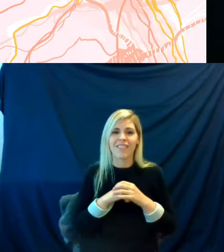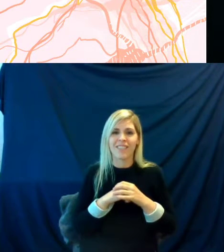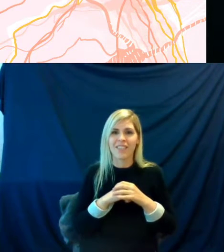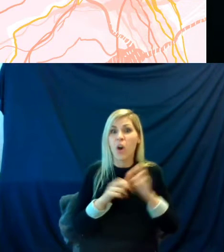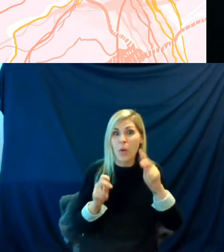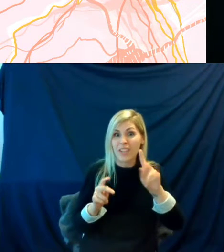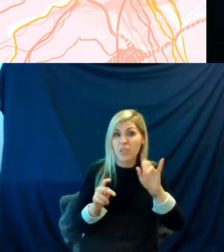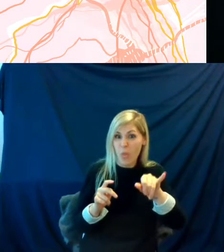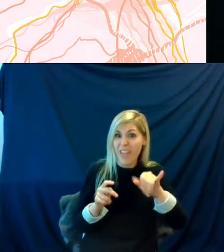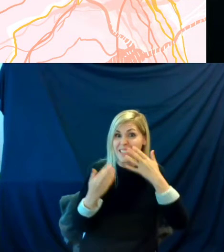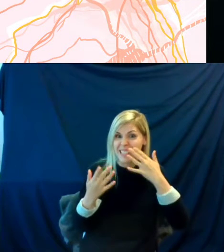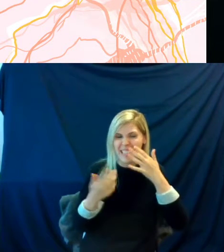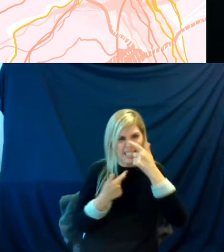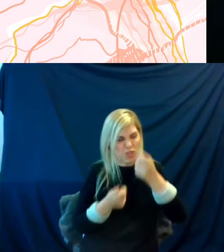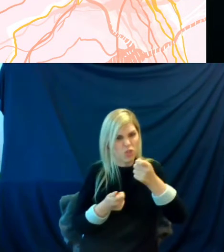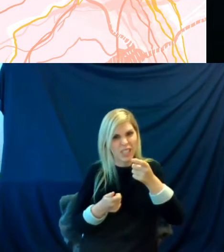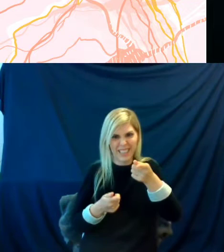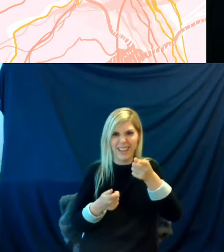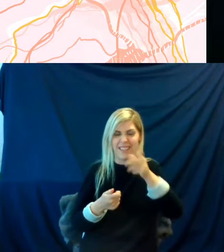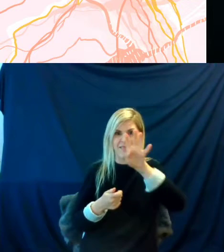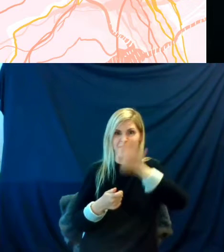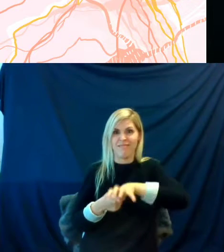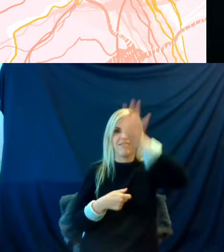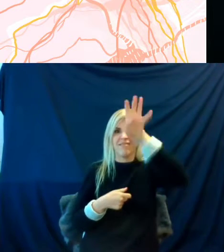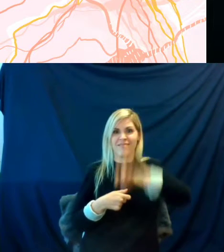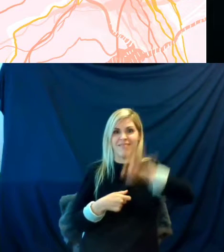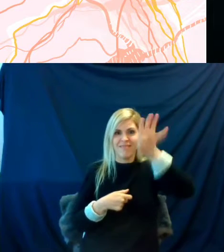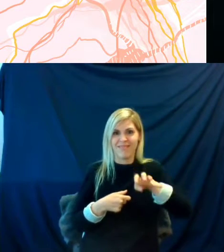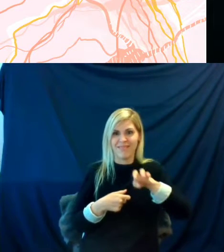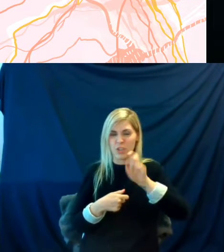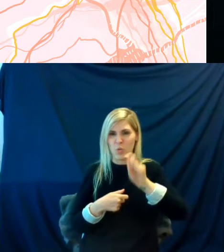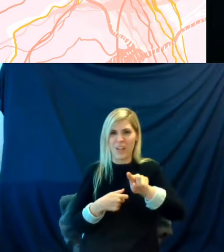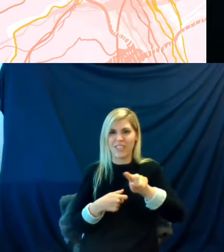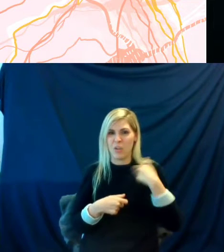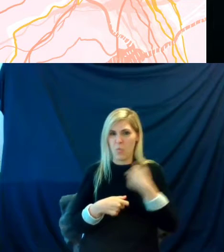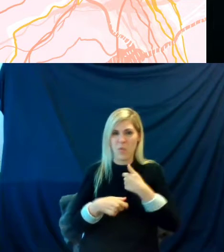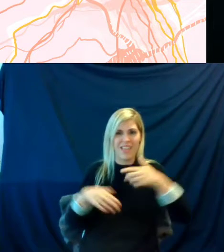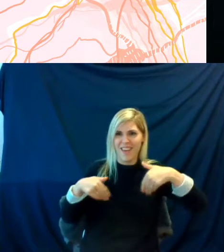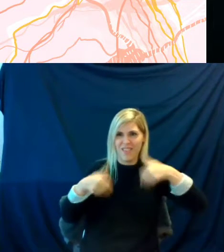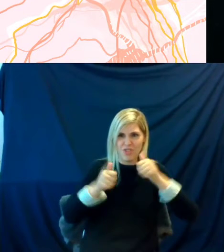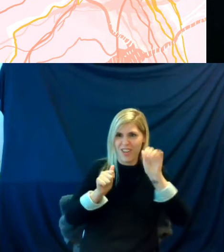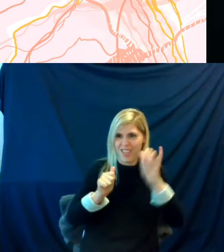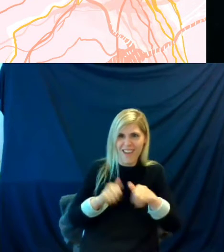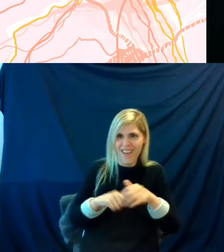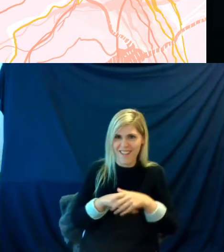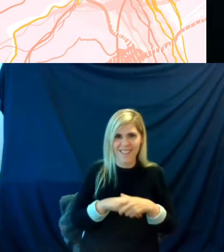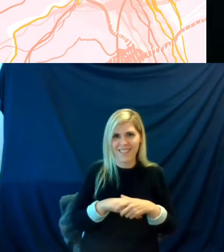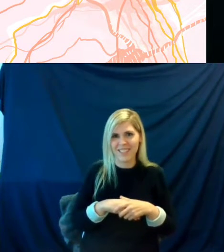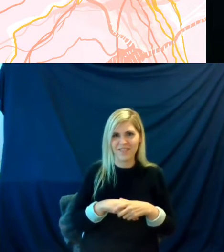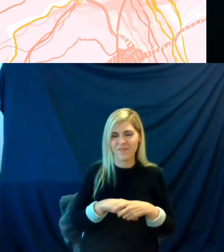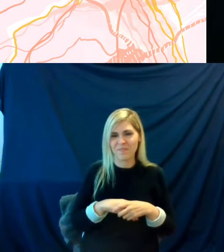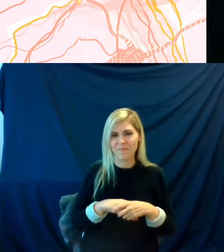you are. Okay, so that's an interesting question, actually. We actually haven't tried that.